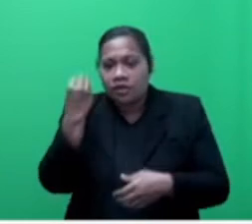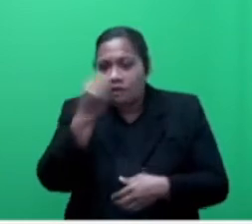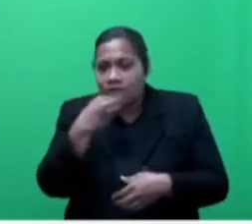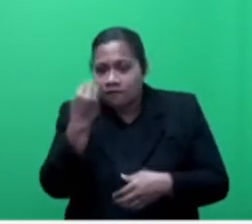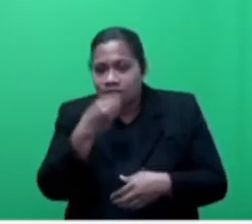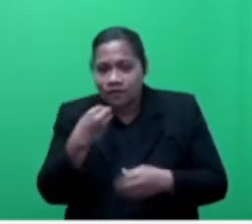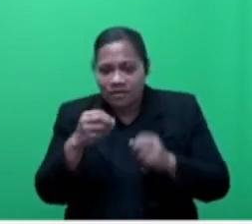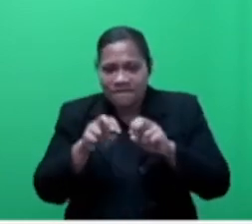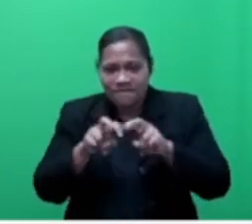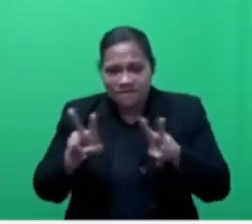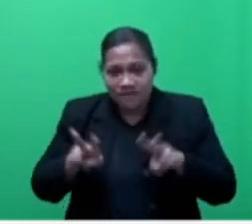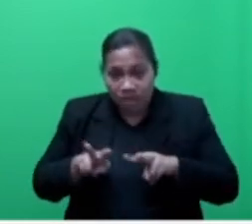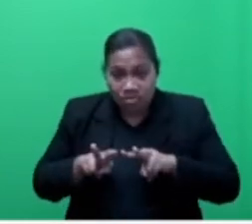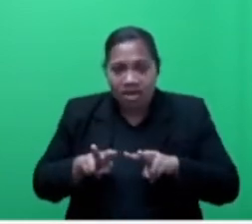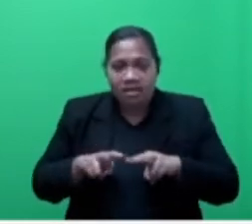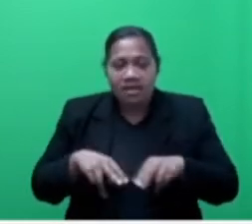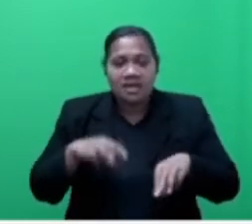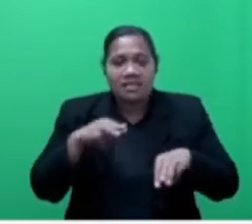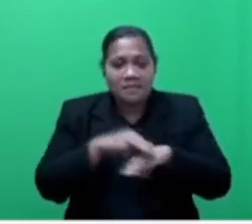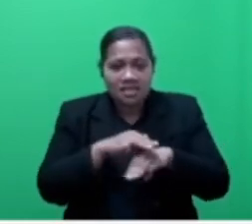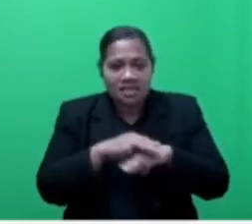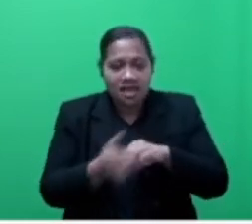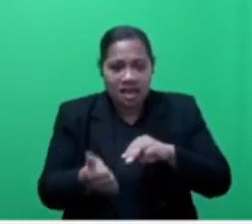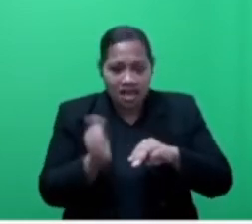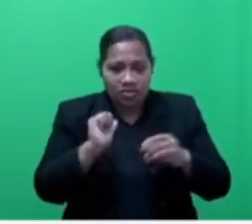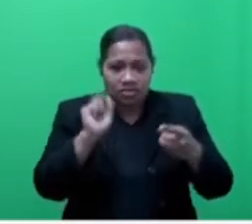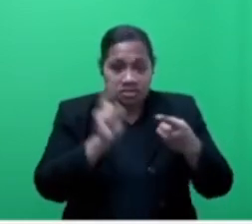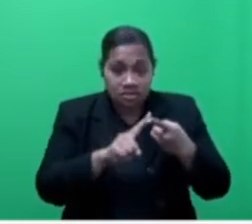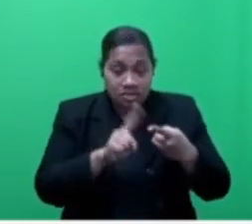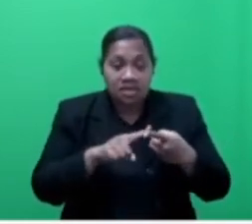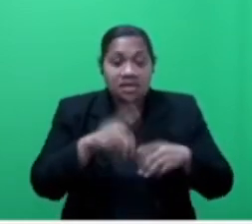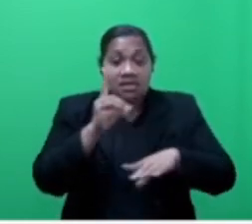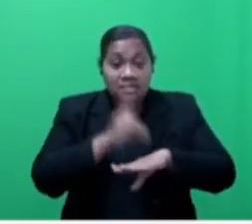allowance. Of course, this includes the disability and the social